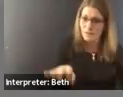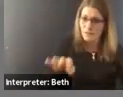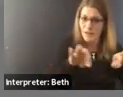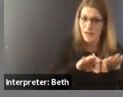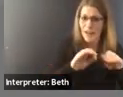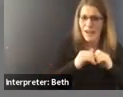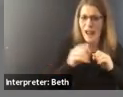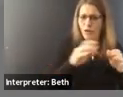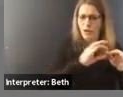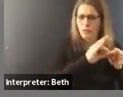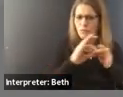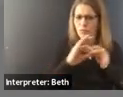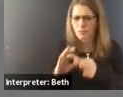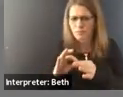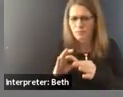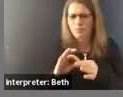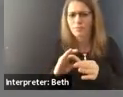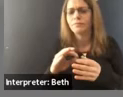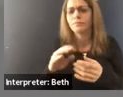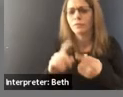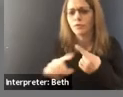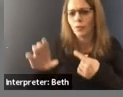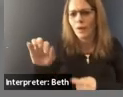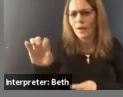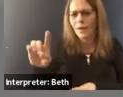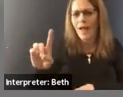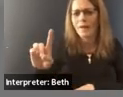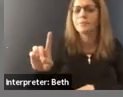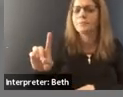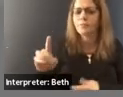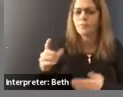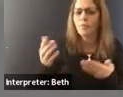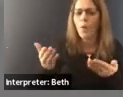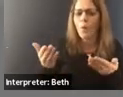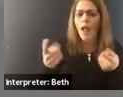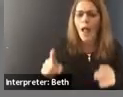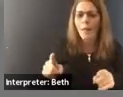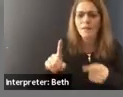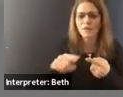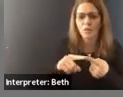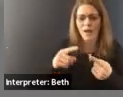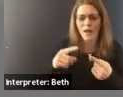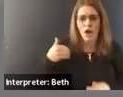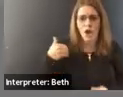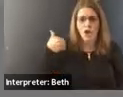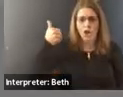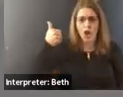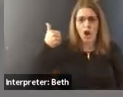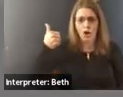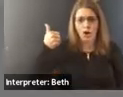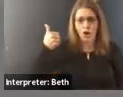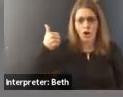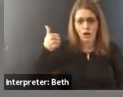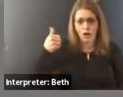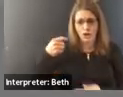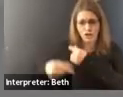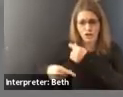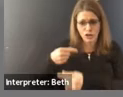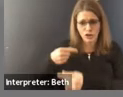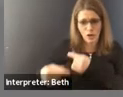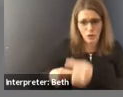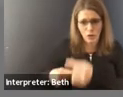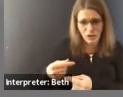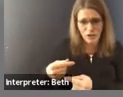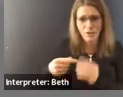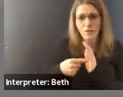what happens when the younger generations, as they are now, are learning Tinkercad in fourth grade?